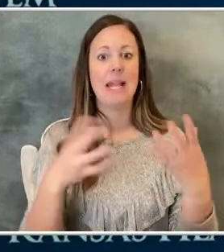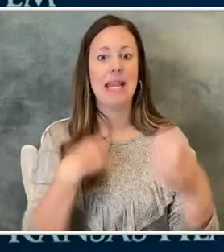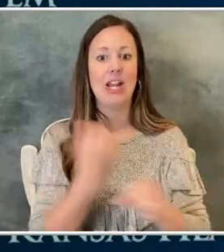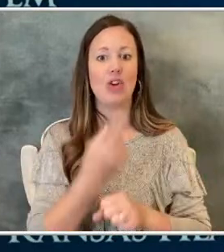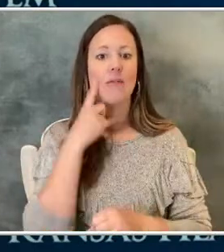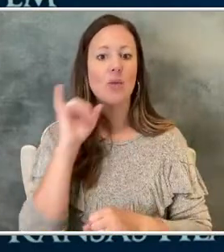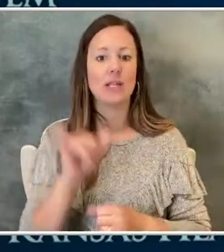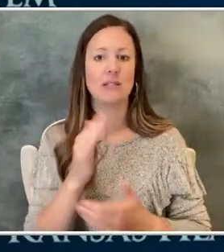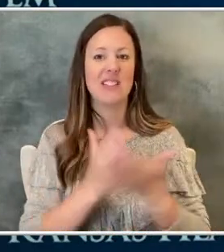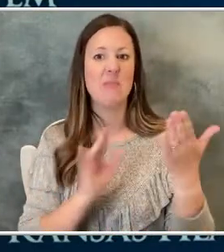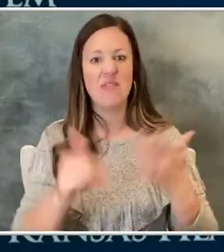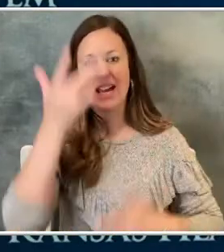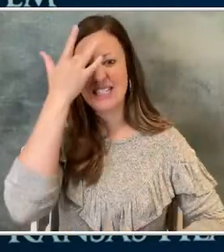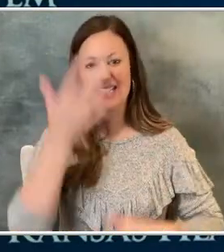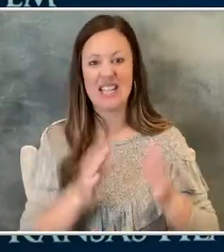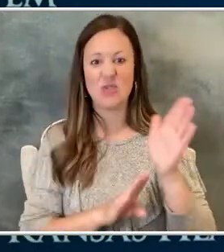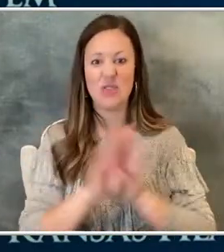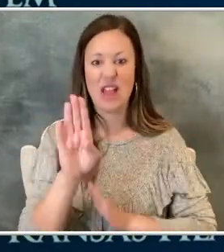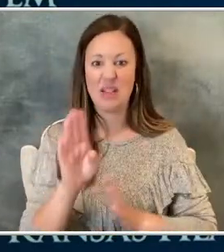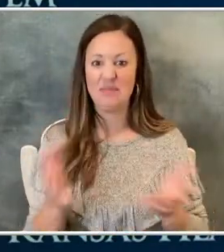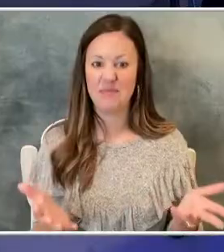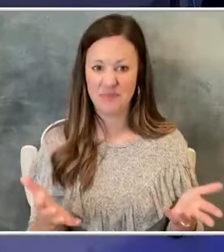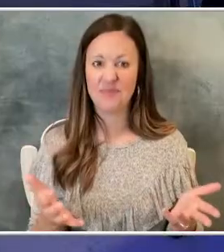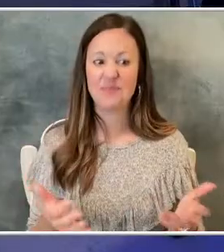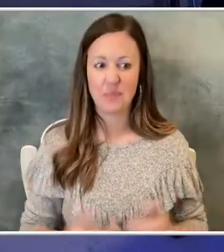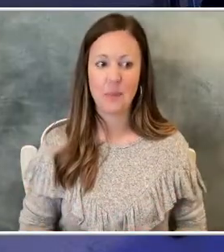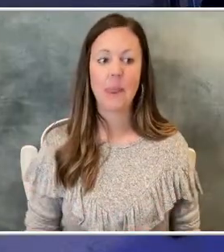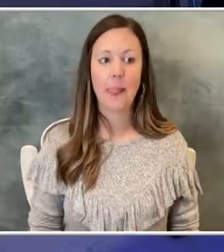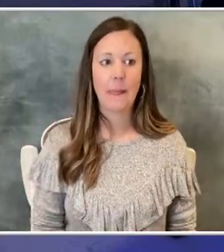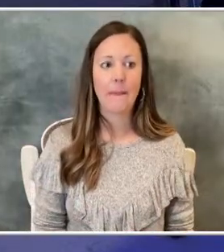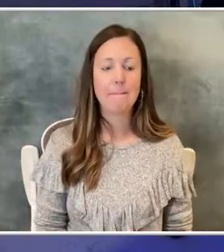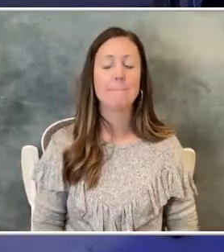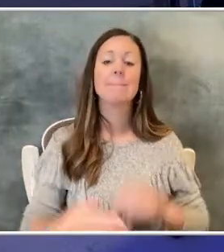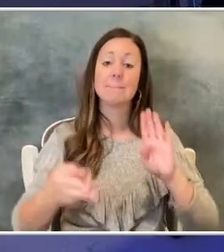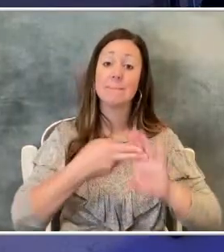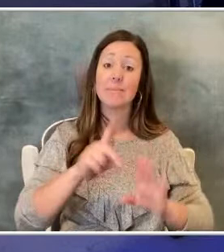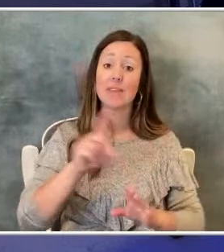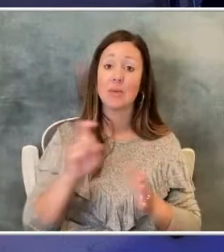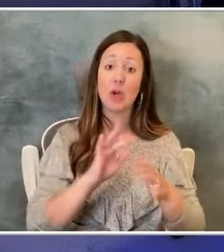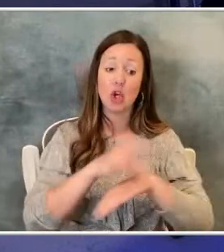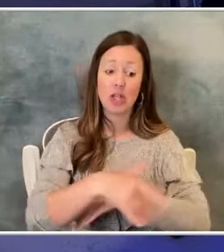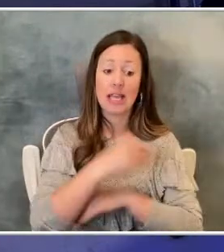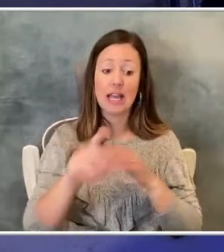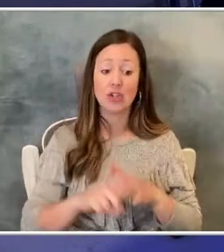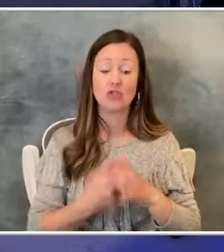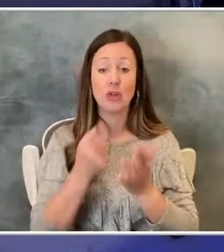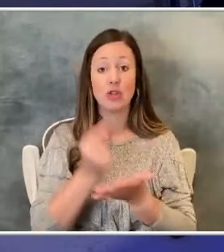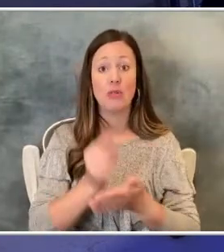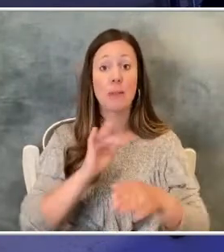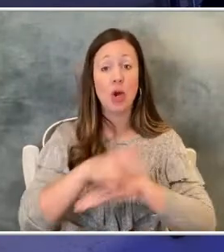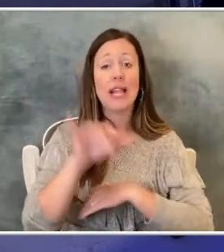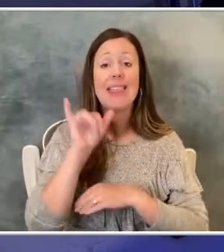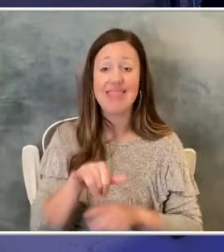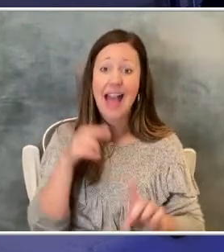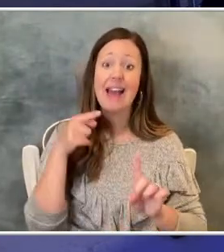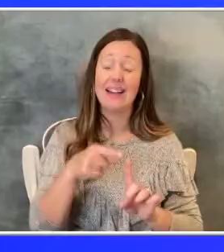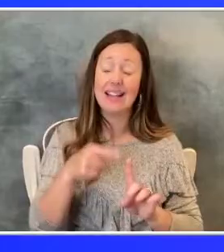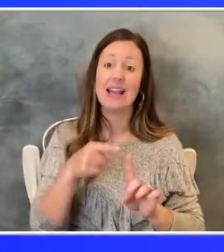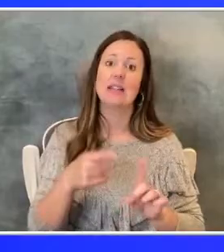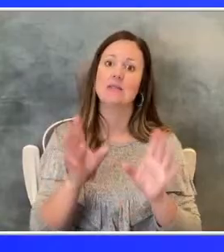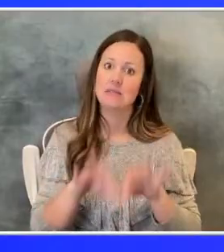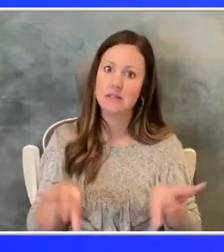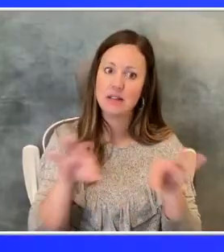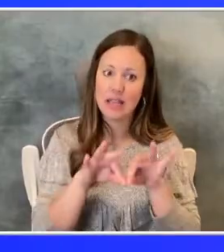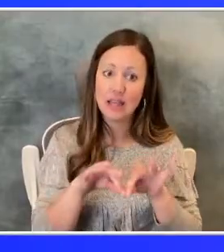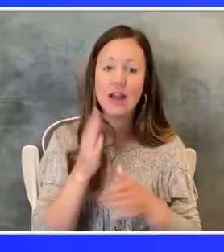develop into its ugly self. Diagnosing early and starting treatment early is the key. There are studies where they